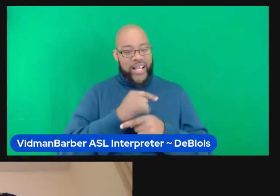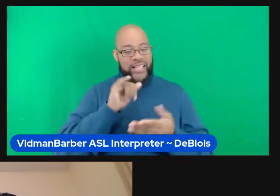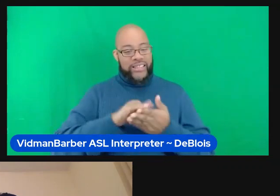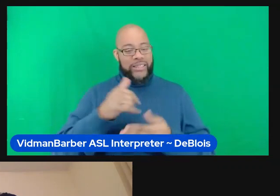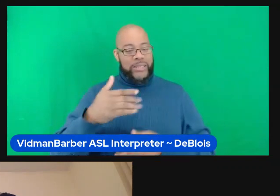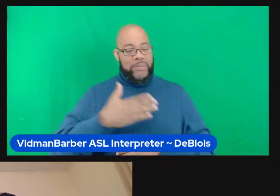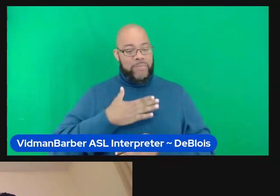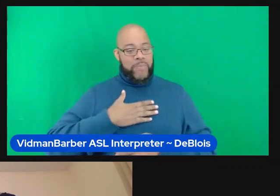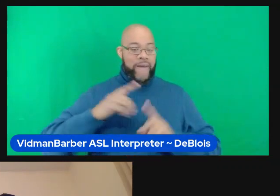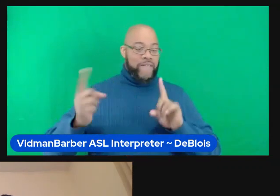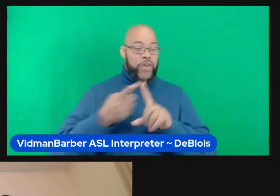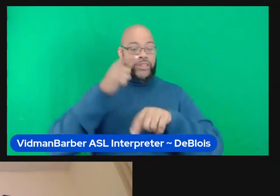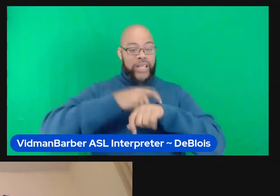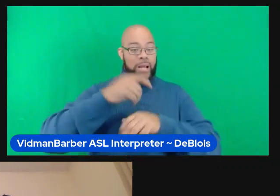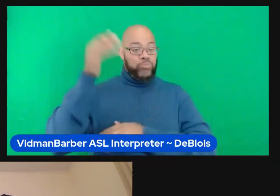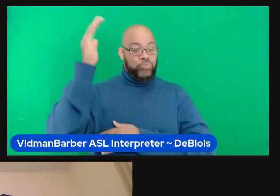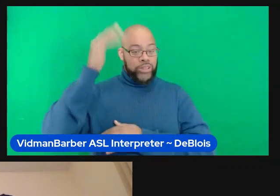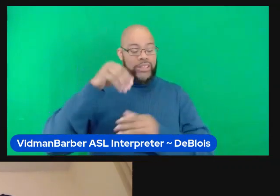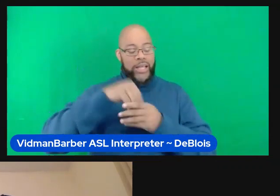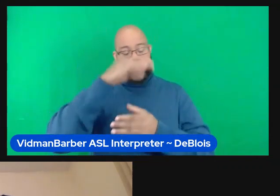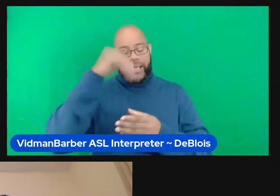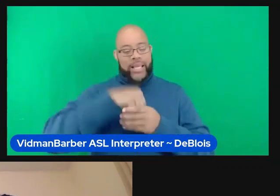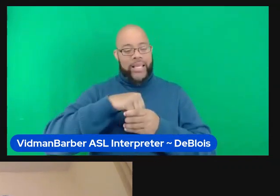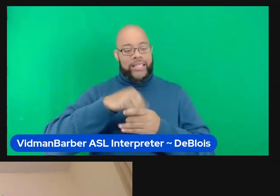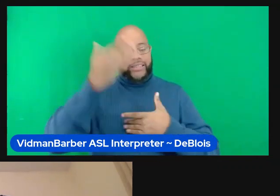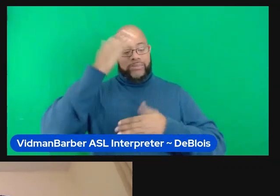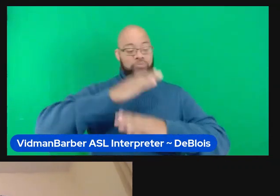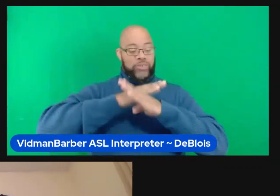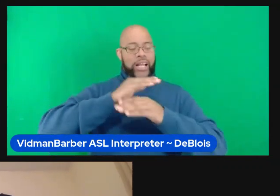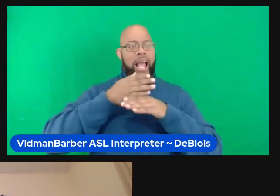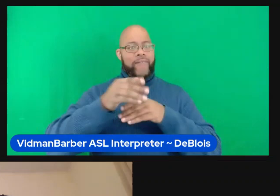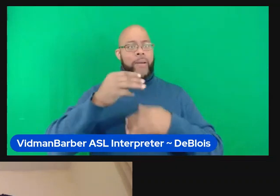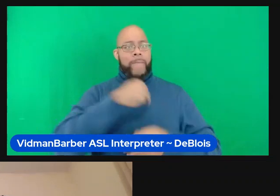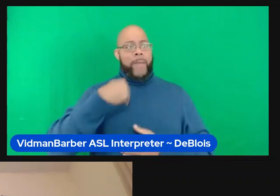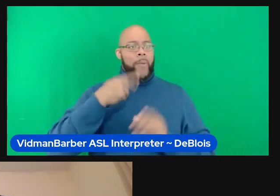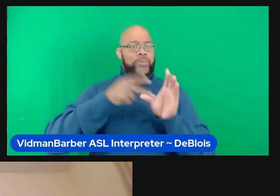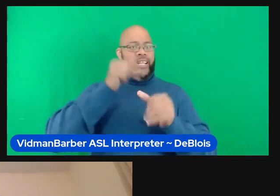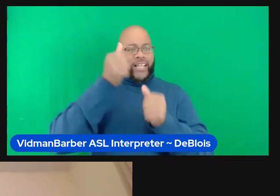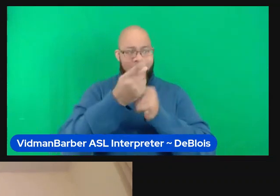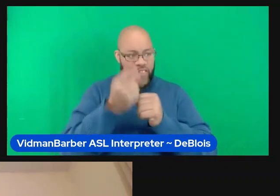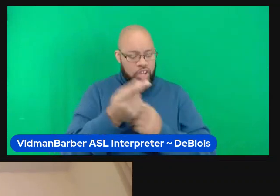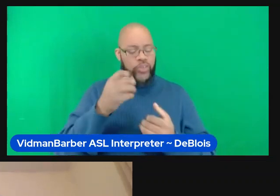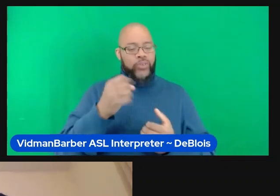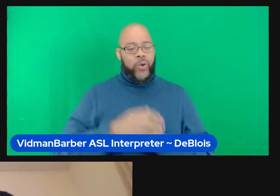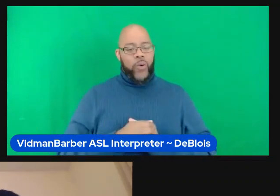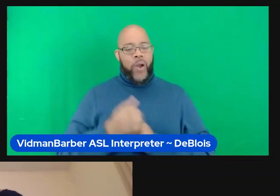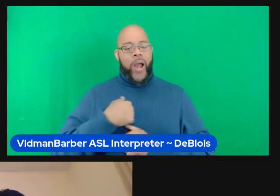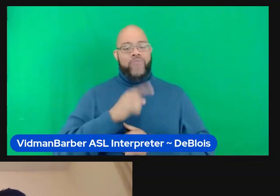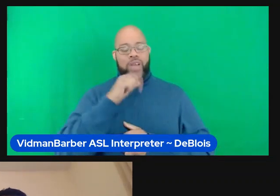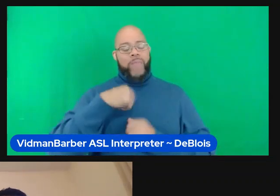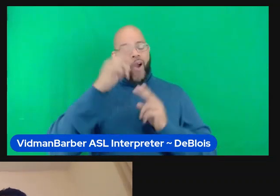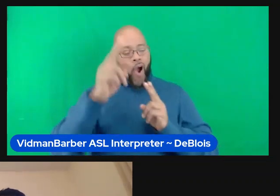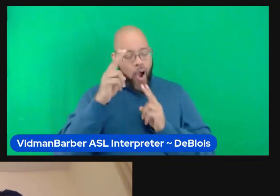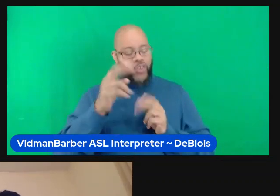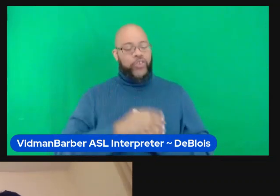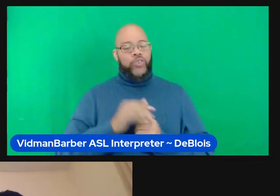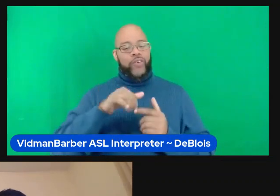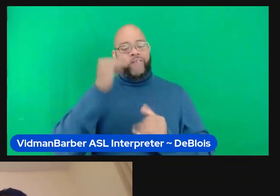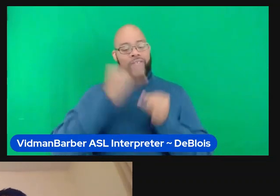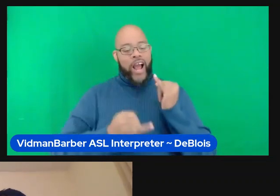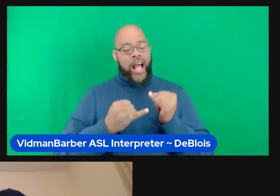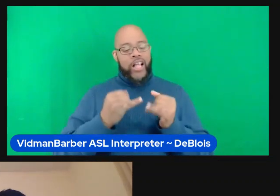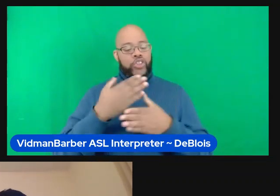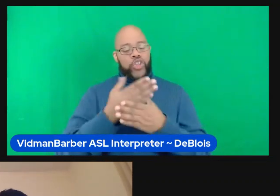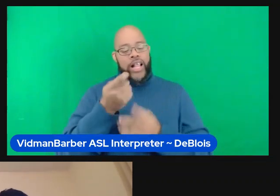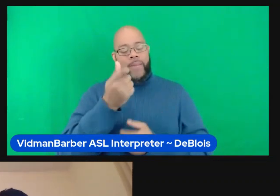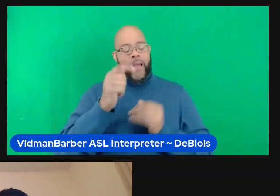my first time presenting at Black in Immuno after being a member and participating every year. So I'm truly honored to finally share a little bit